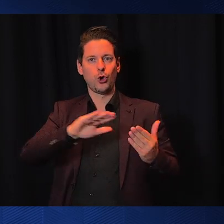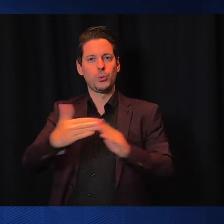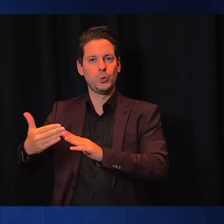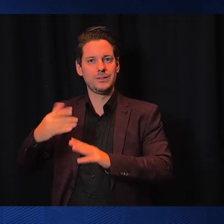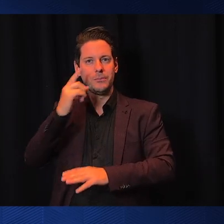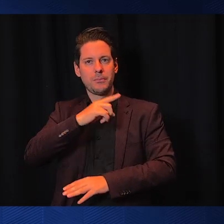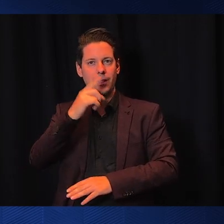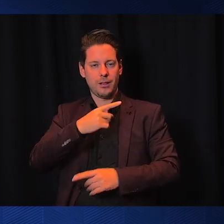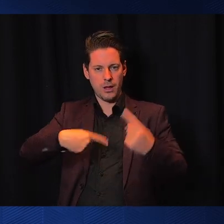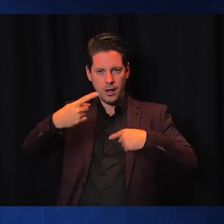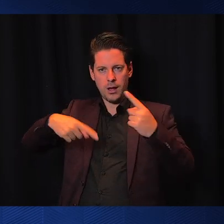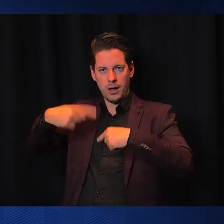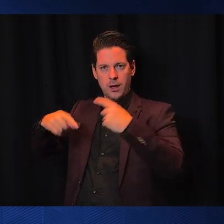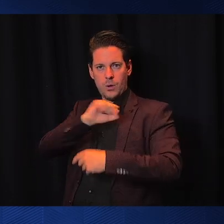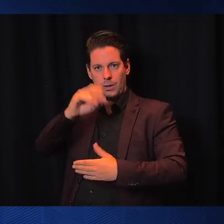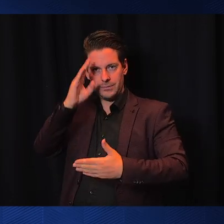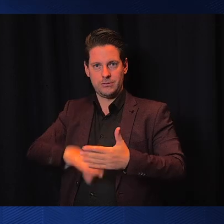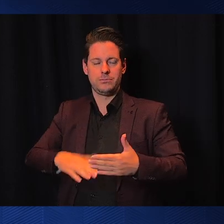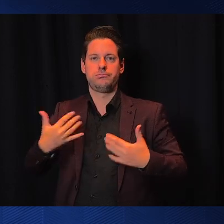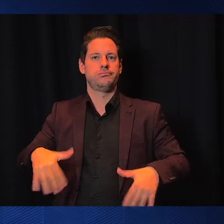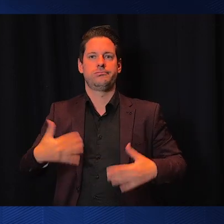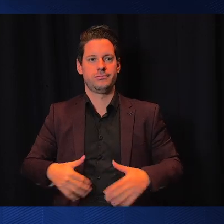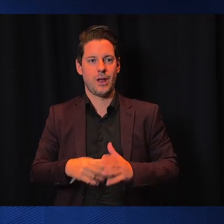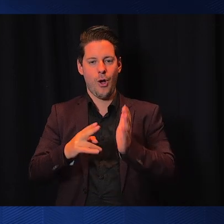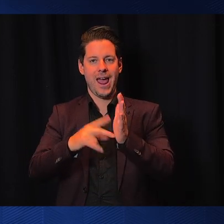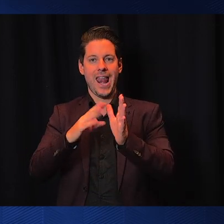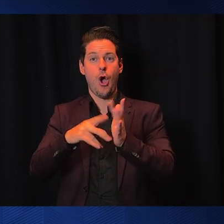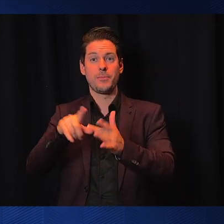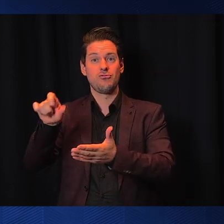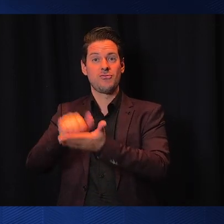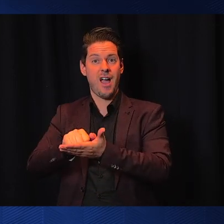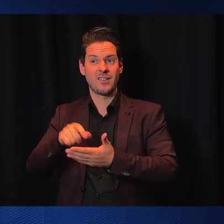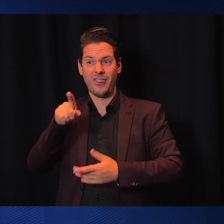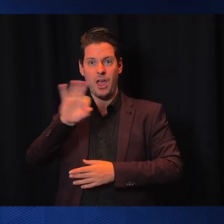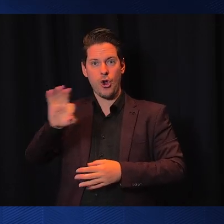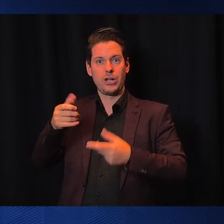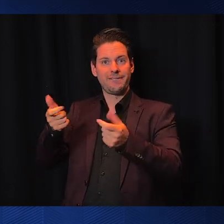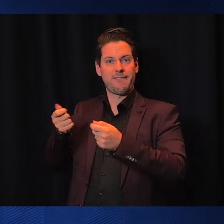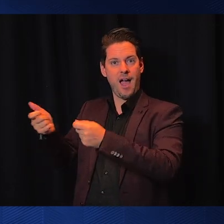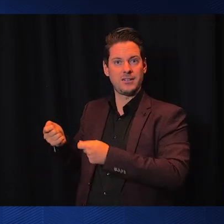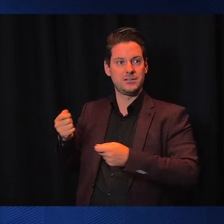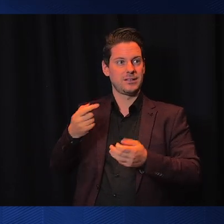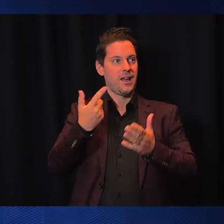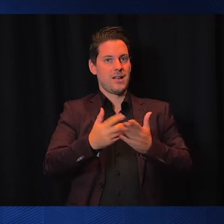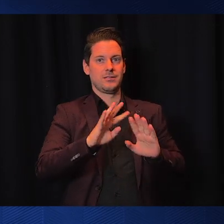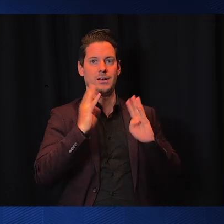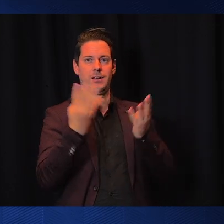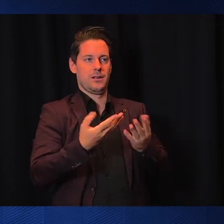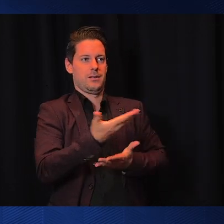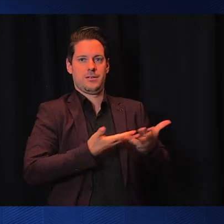again, and I could not possibly have put it more clear than Naomi, that not at the table. There are no resources. There is no